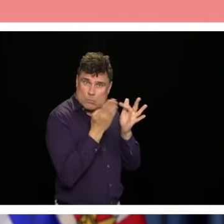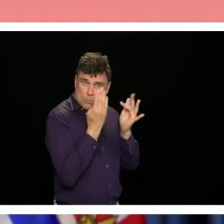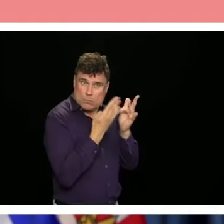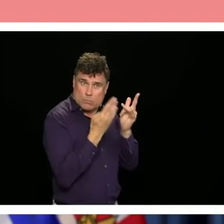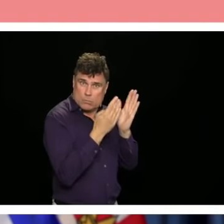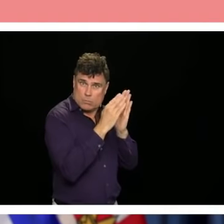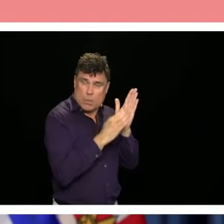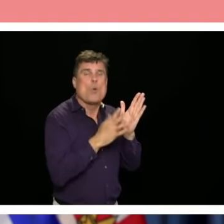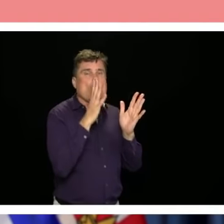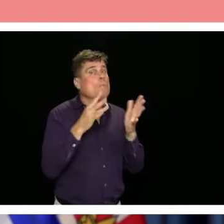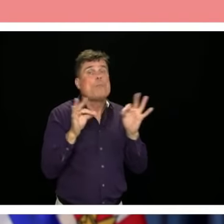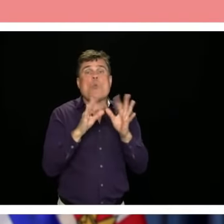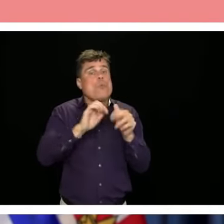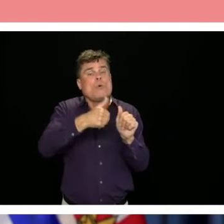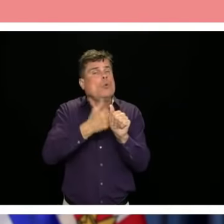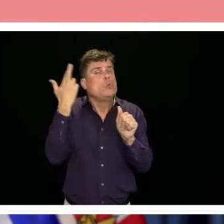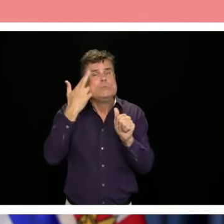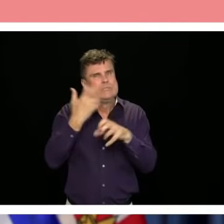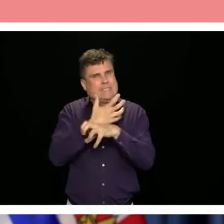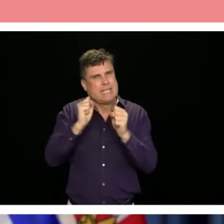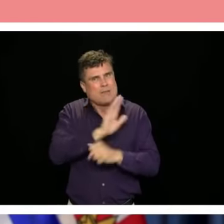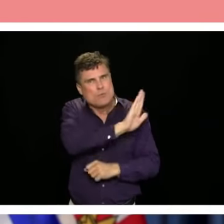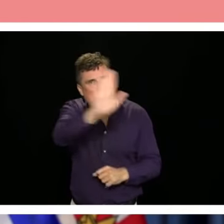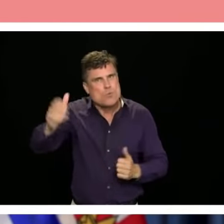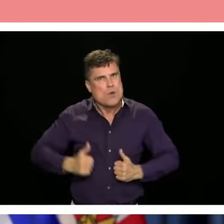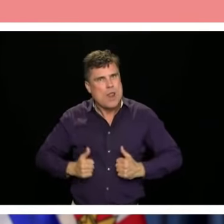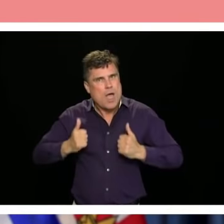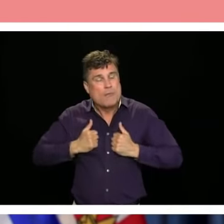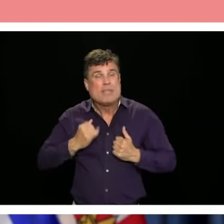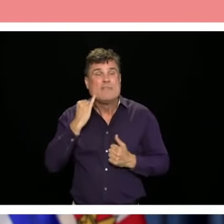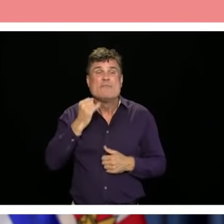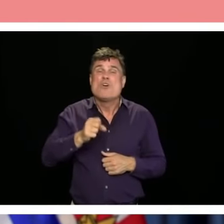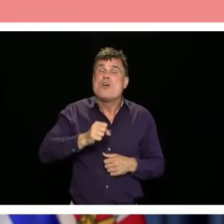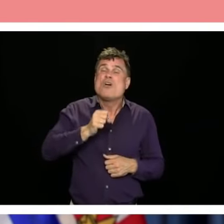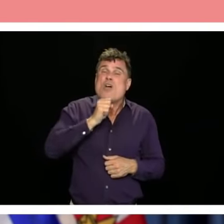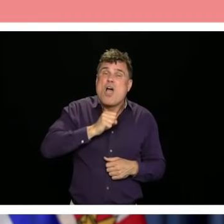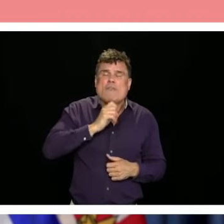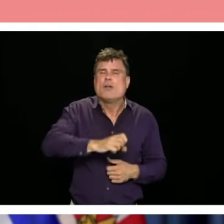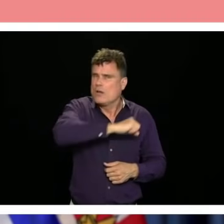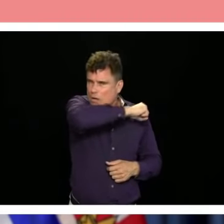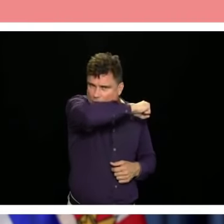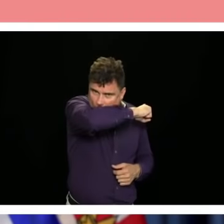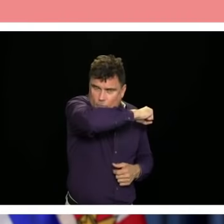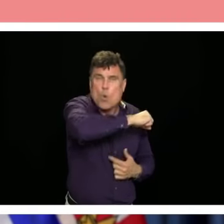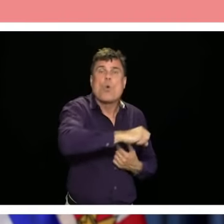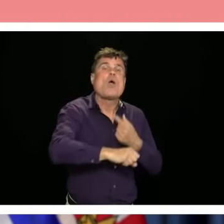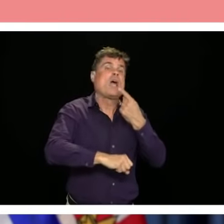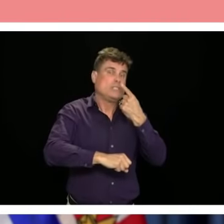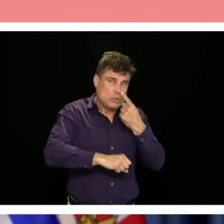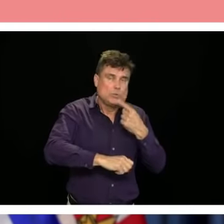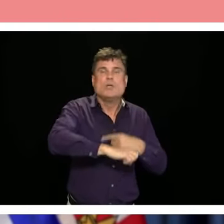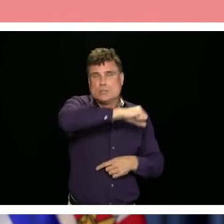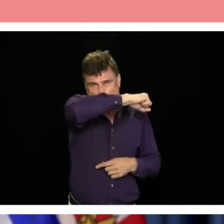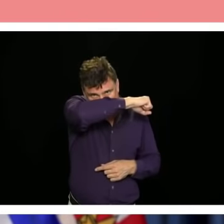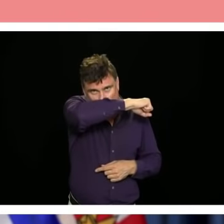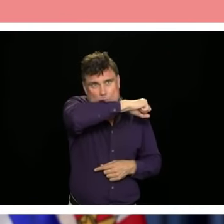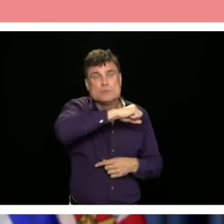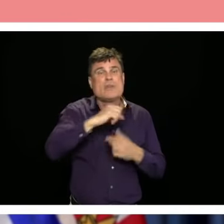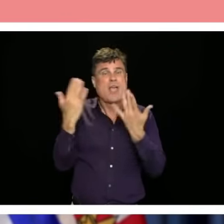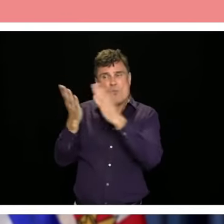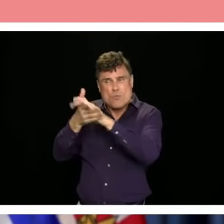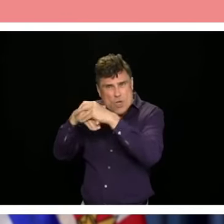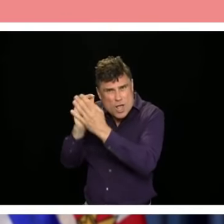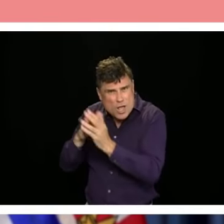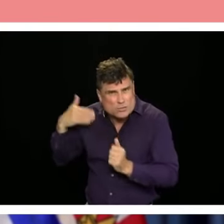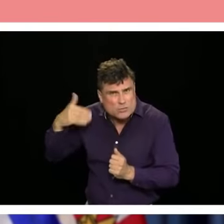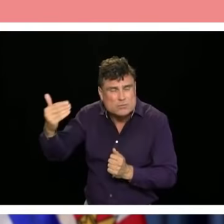symptoms. There are a lot of things that others can do that shape the spread of COVID-19. But within our individual and collective power in BC, the